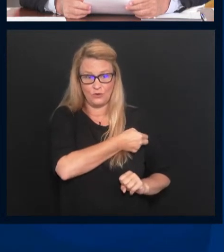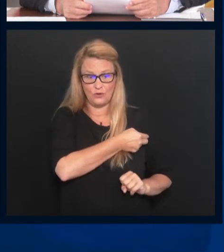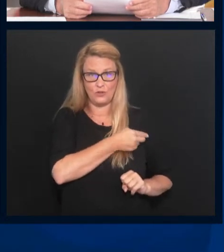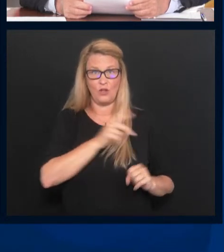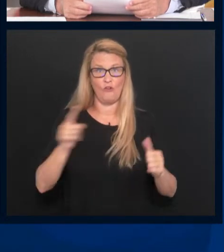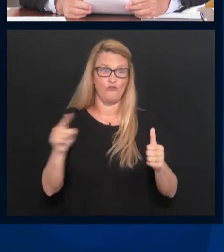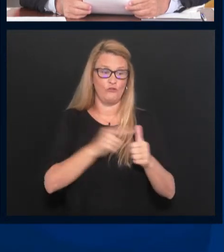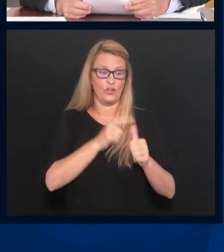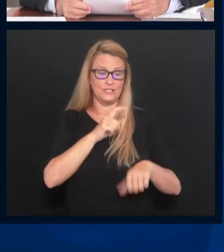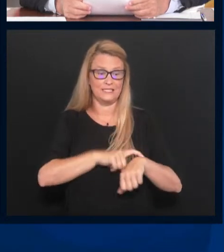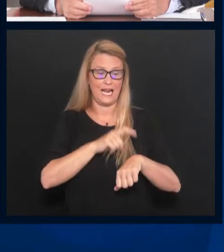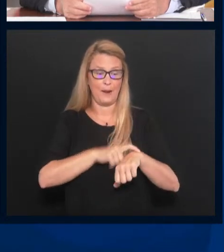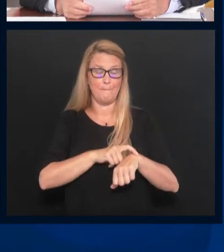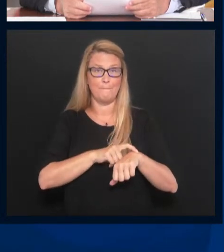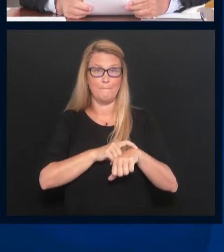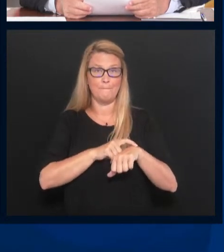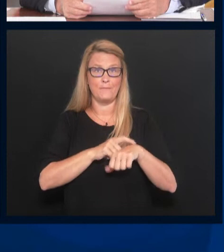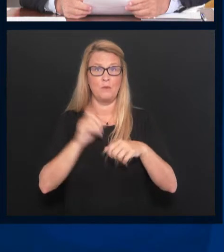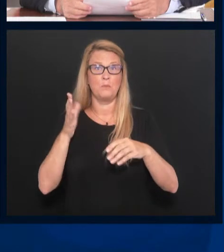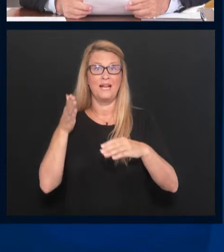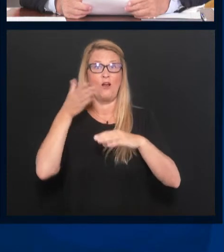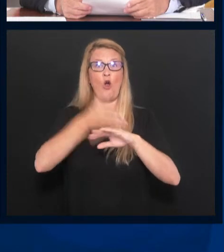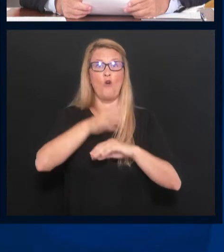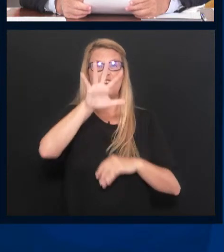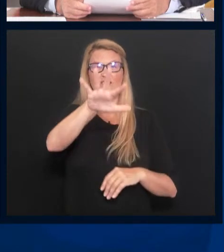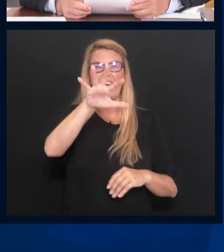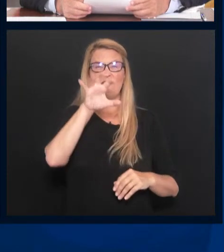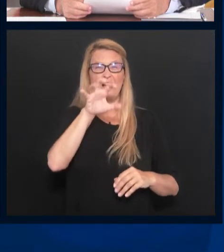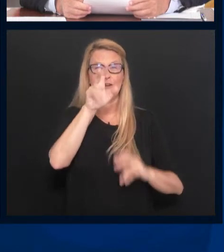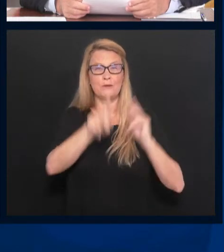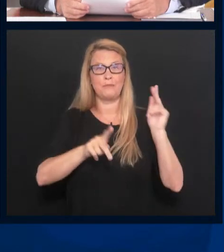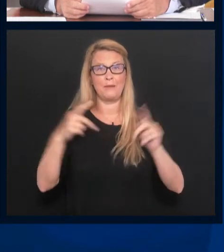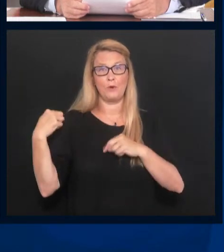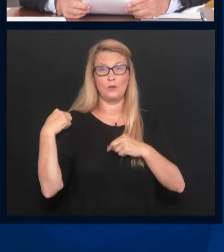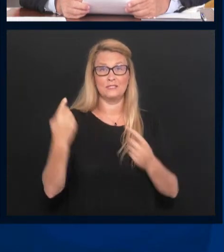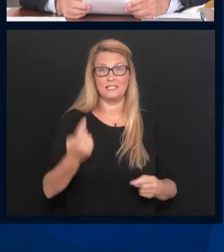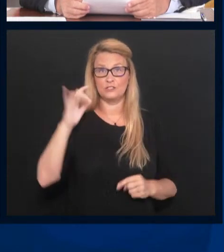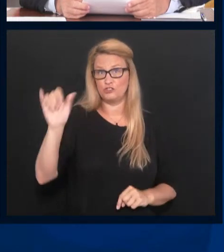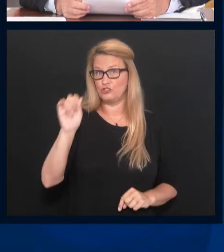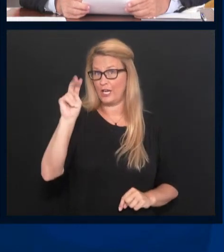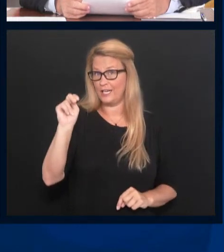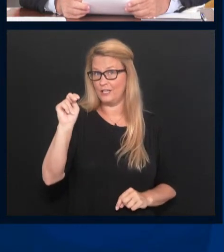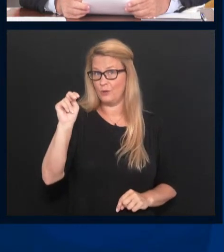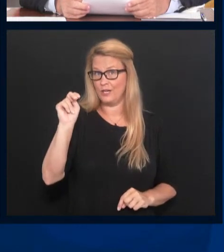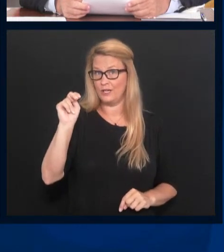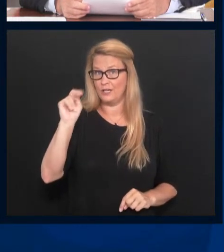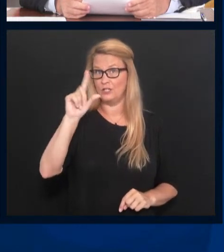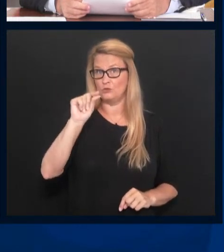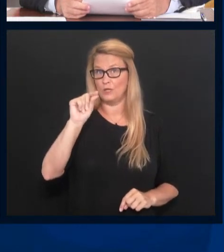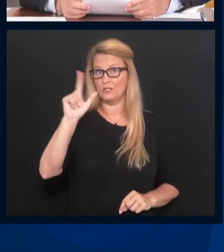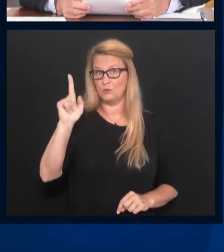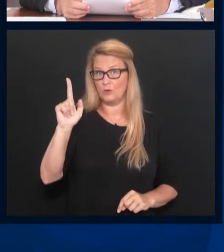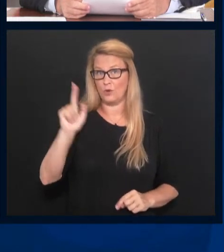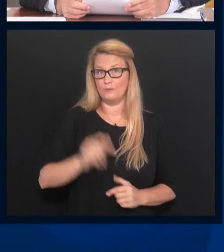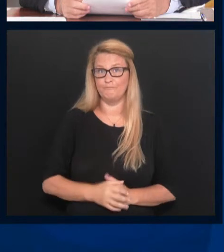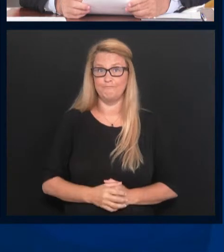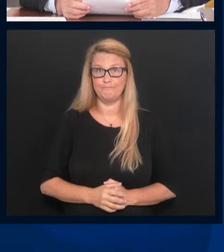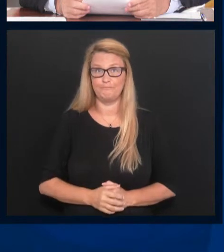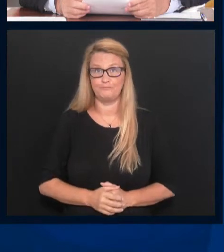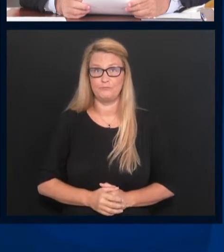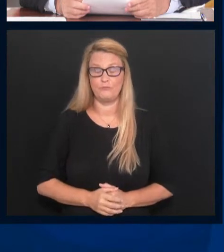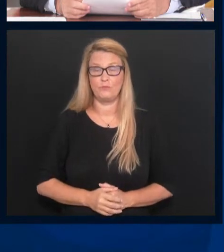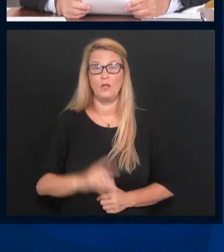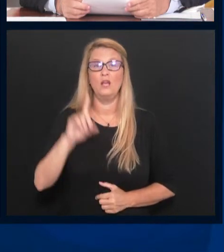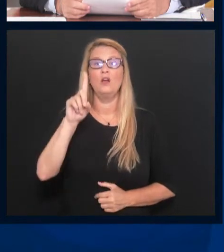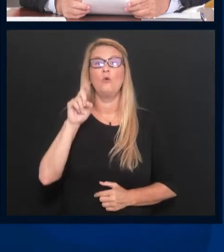the first time we've been above 500 people since January of 2021. We